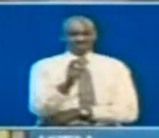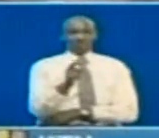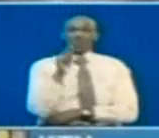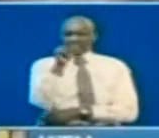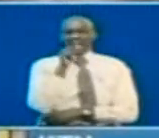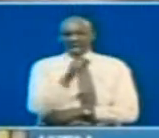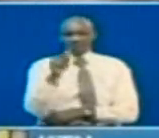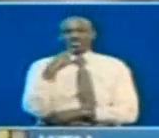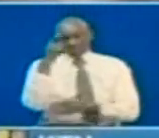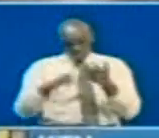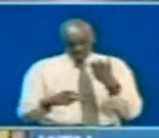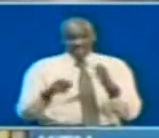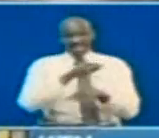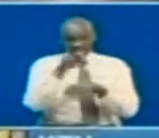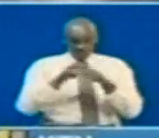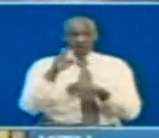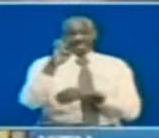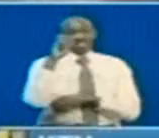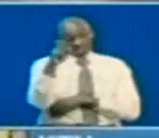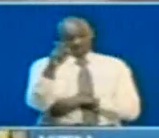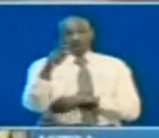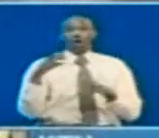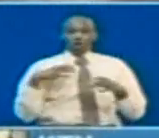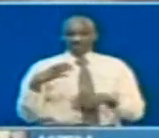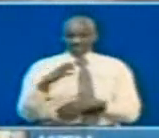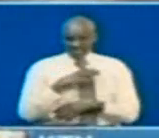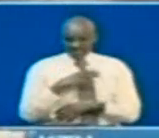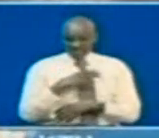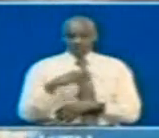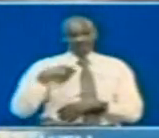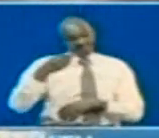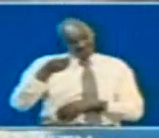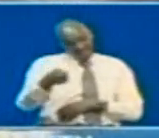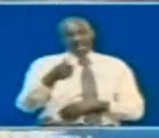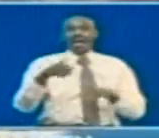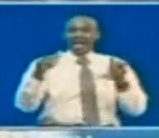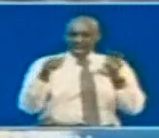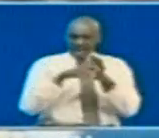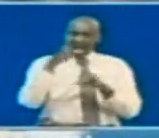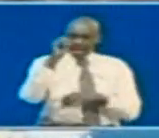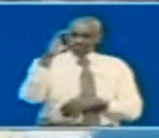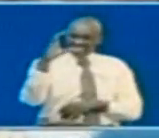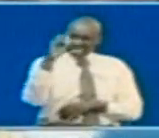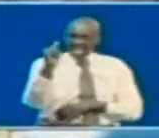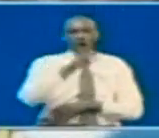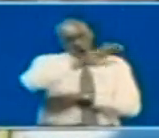therefore decided as a National Executive Committee to fine the members of the County Assembly